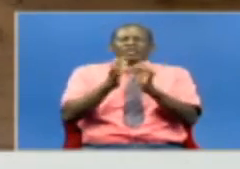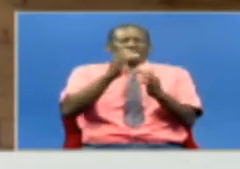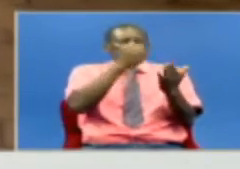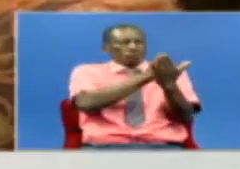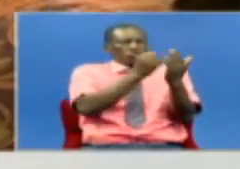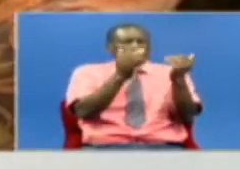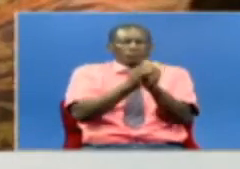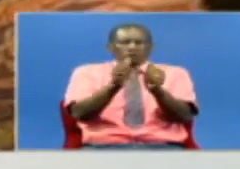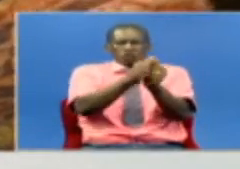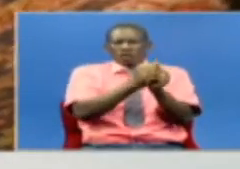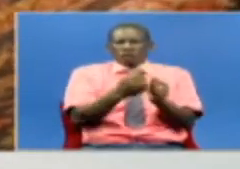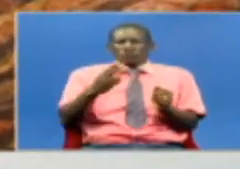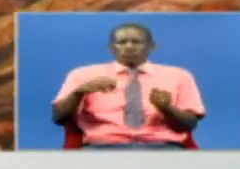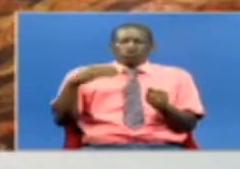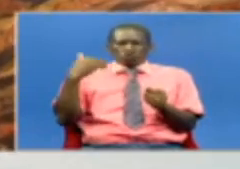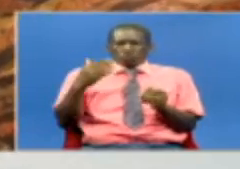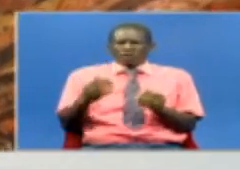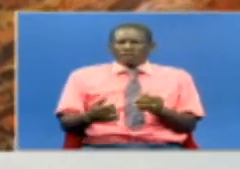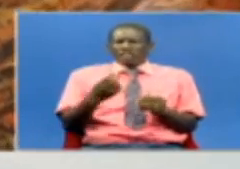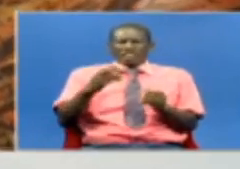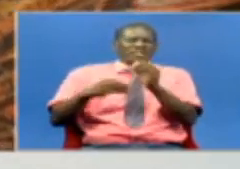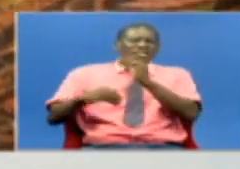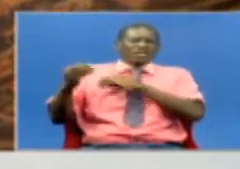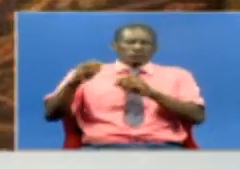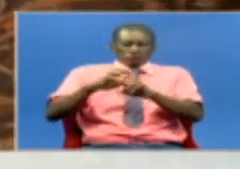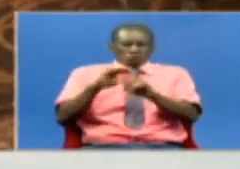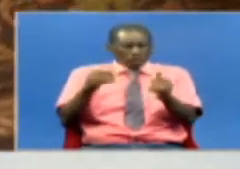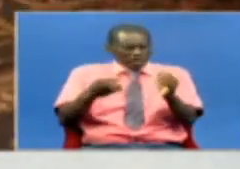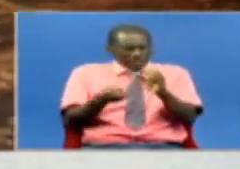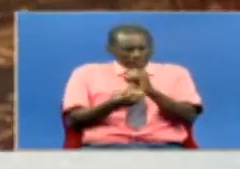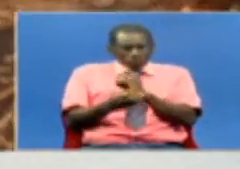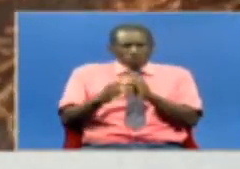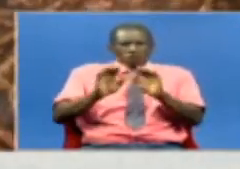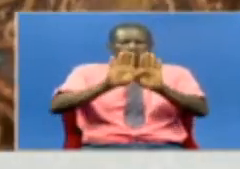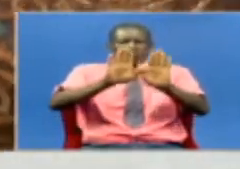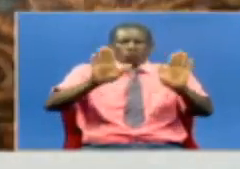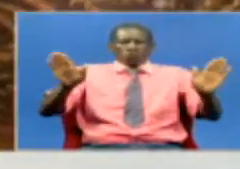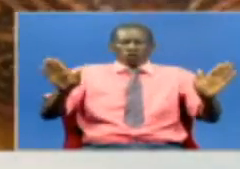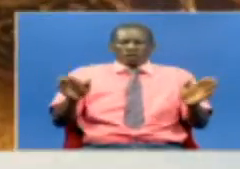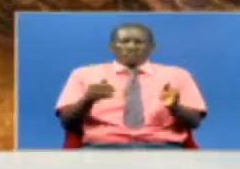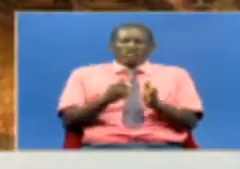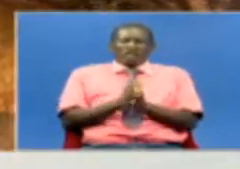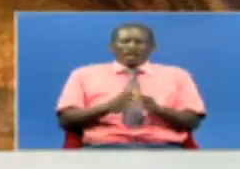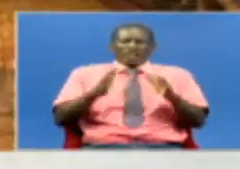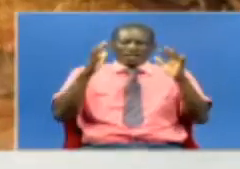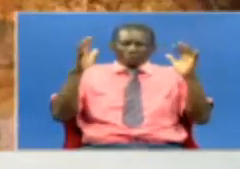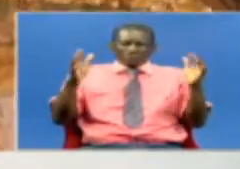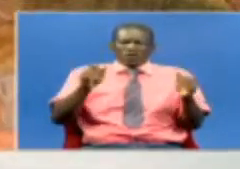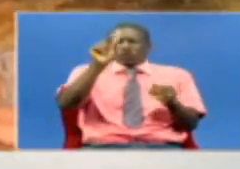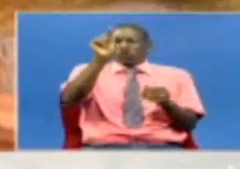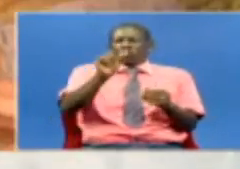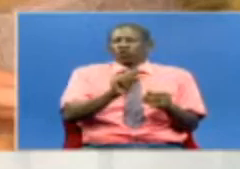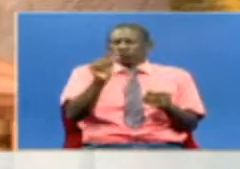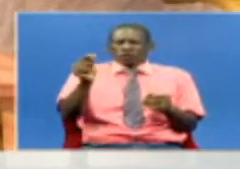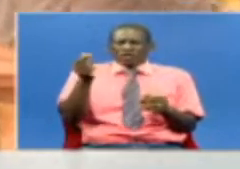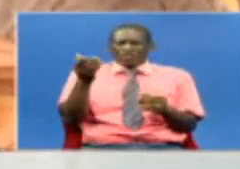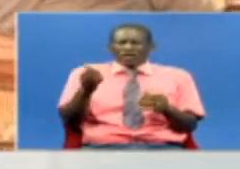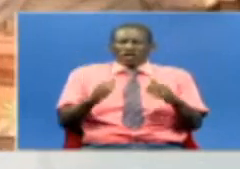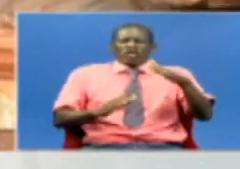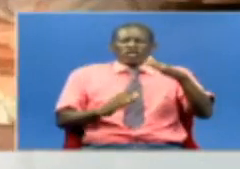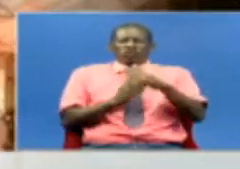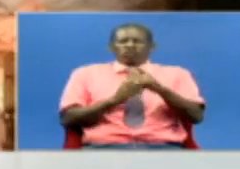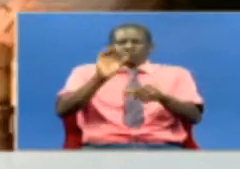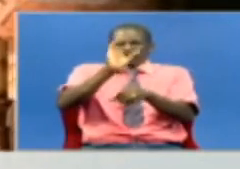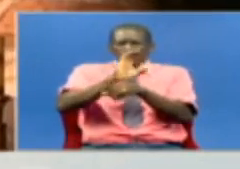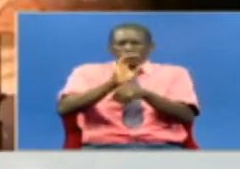thieves. Here, the history is very well documented on the walls, and a big cross has been erected at the top of the